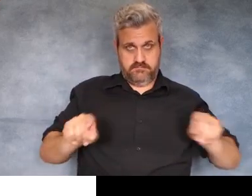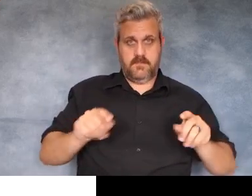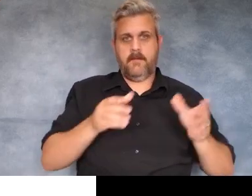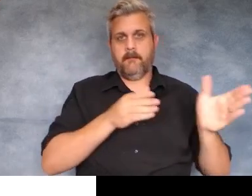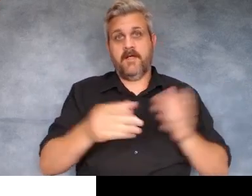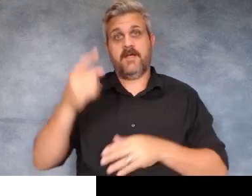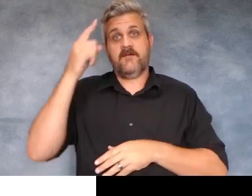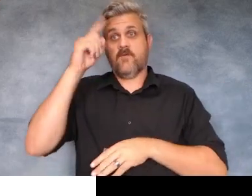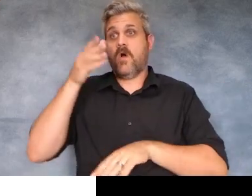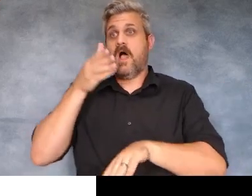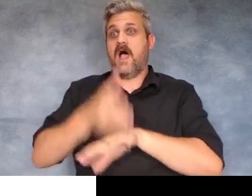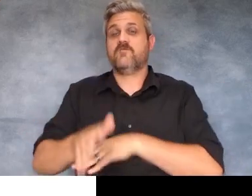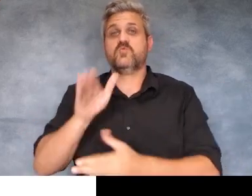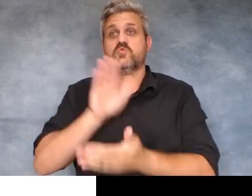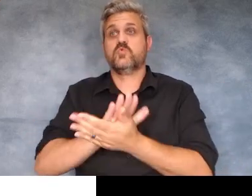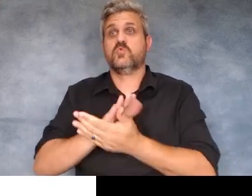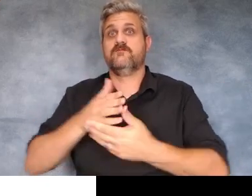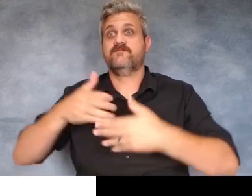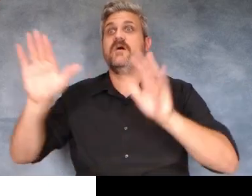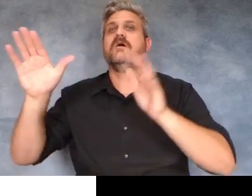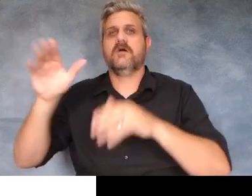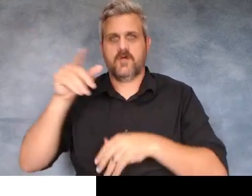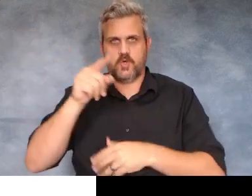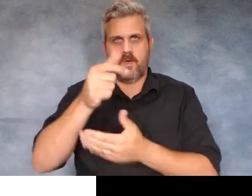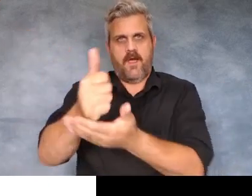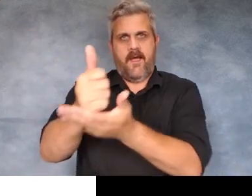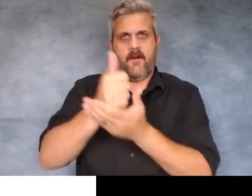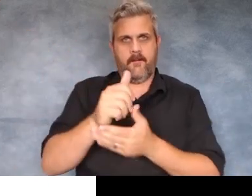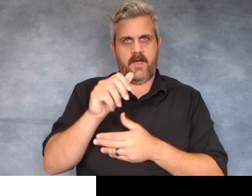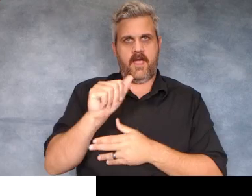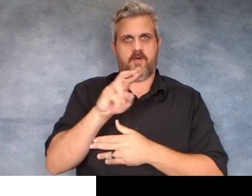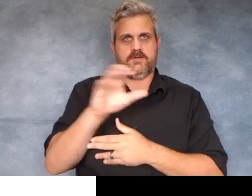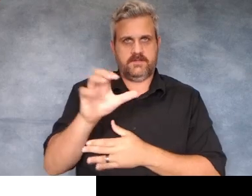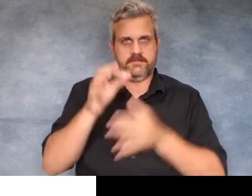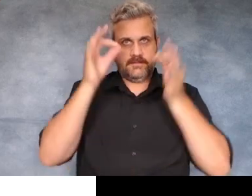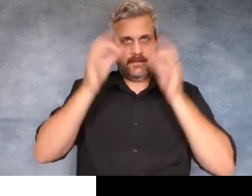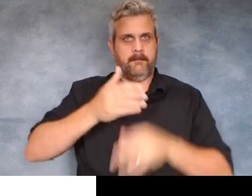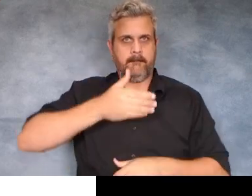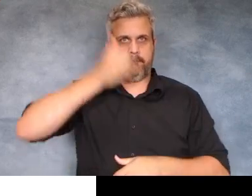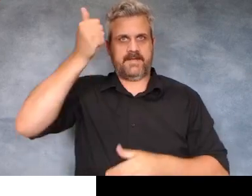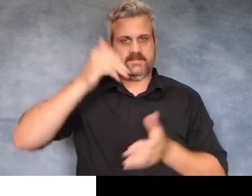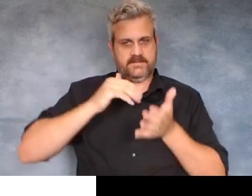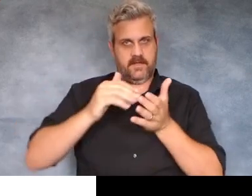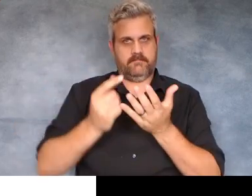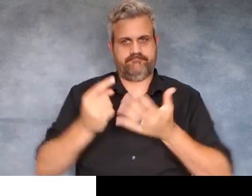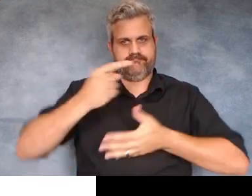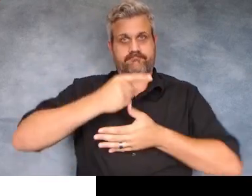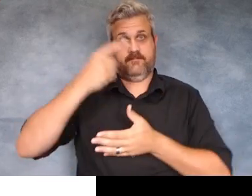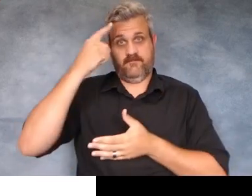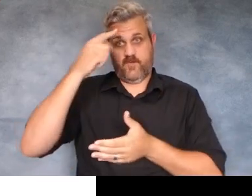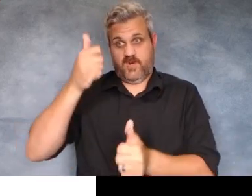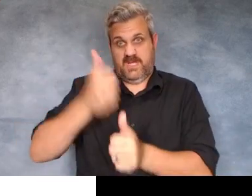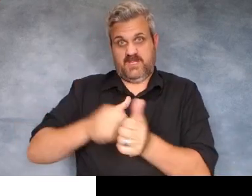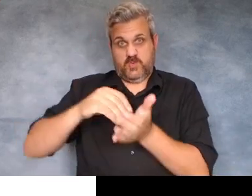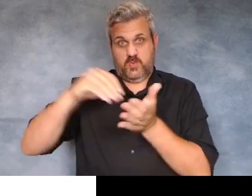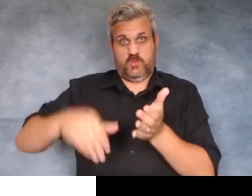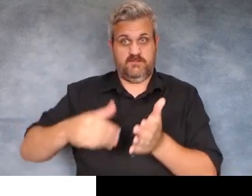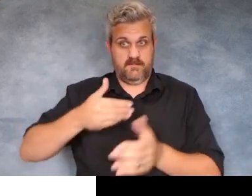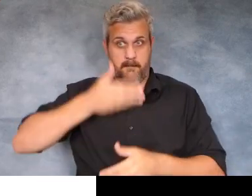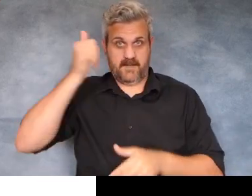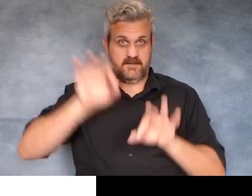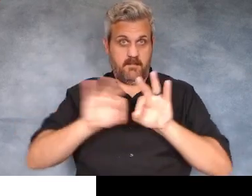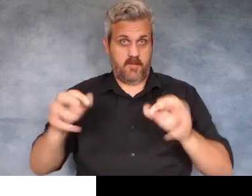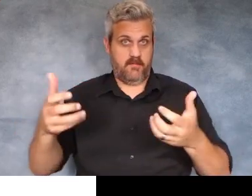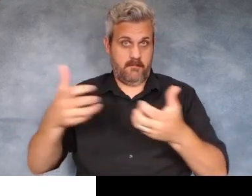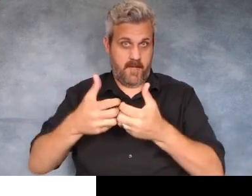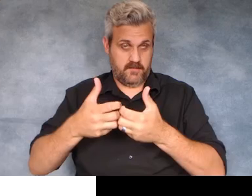so that parents and guardians can assist the ARC in determining the best course of study and diploma option for the individual student. At the